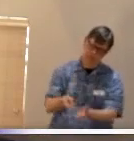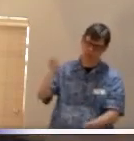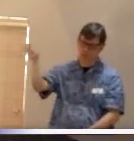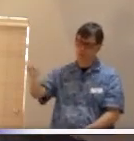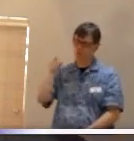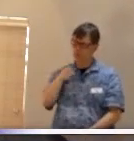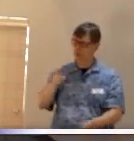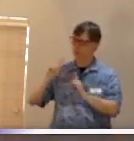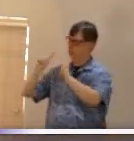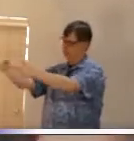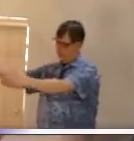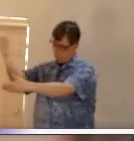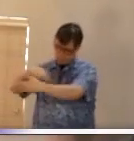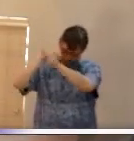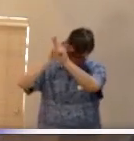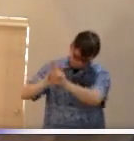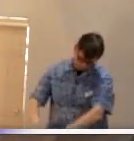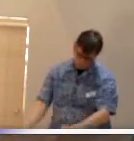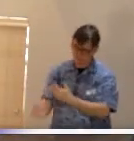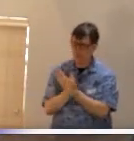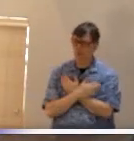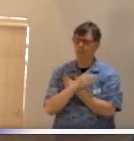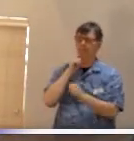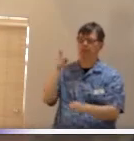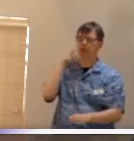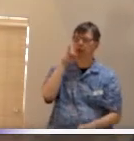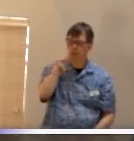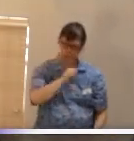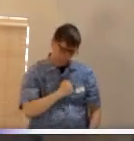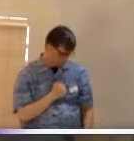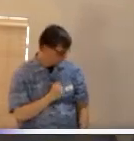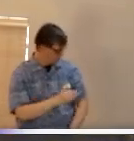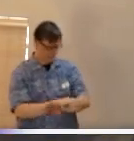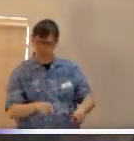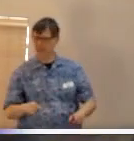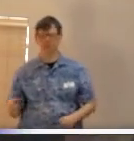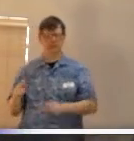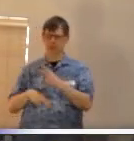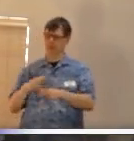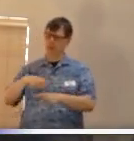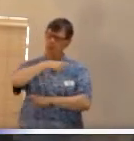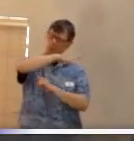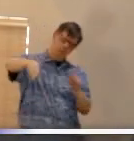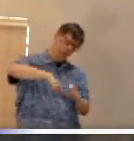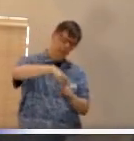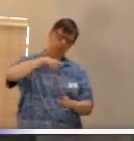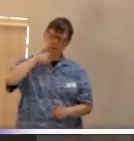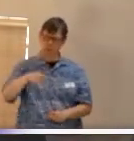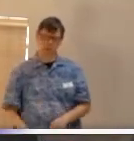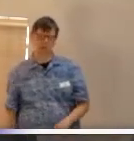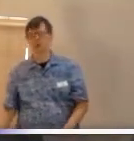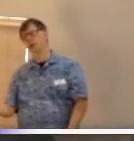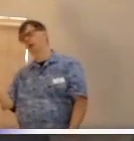in and you drop that love bomb on yourself, not the people around you. It is very good to be loving, but you won't have